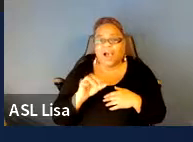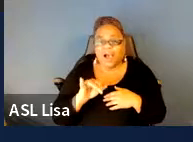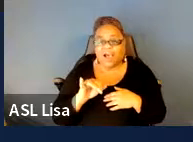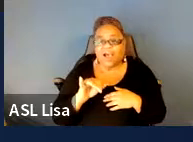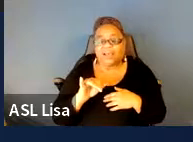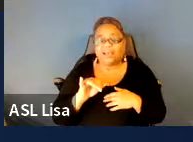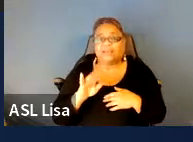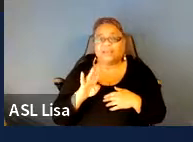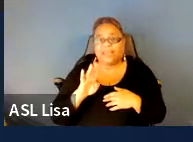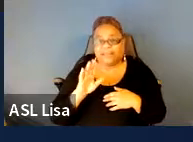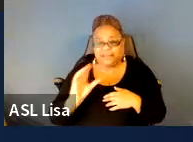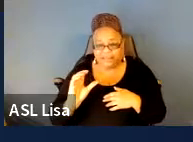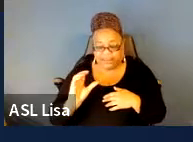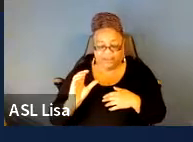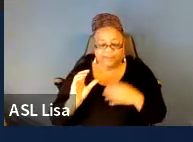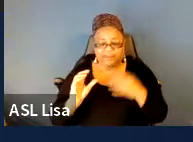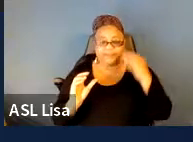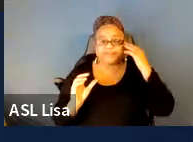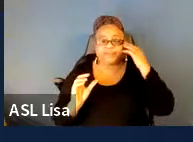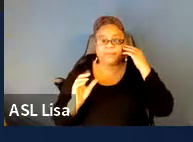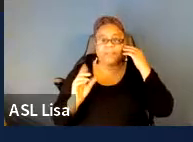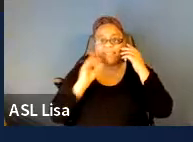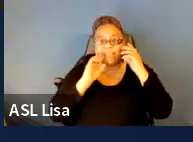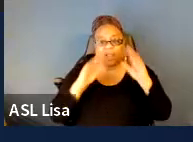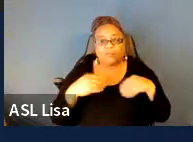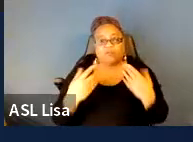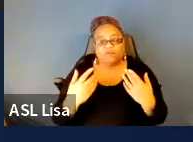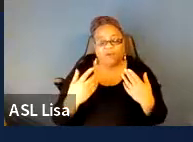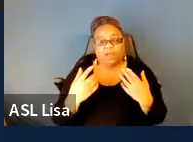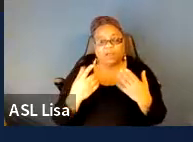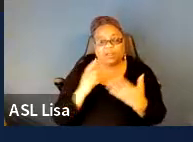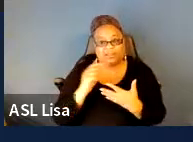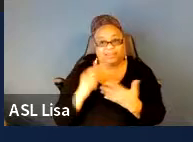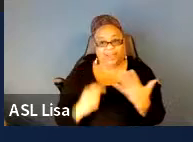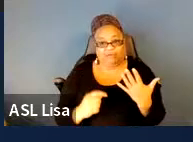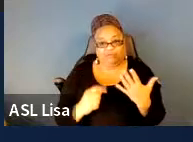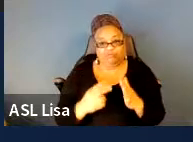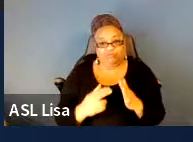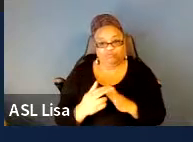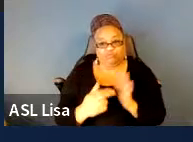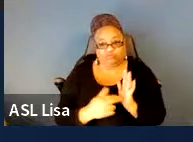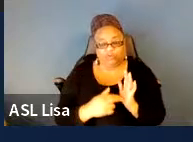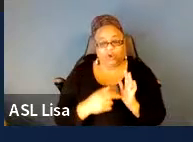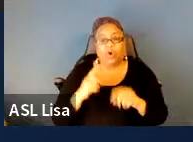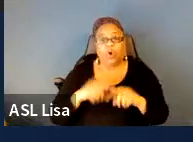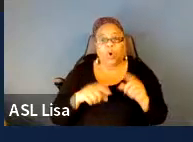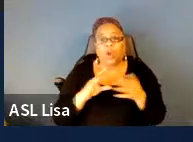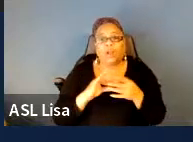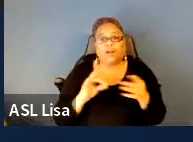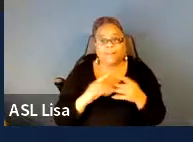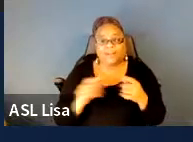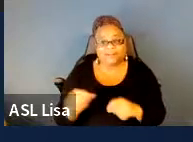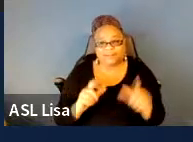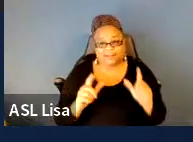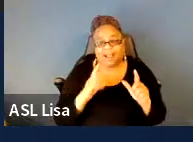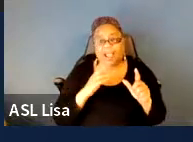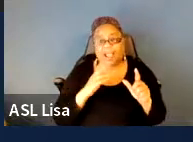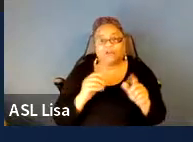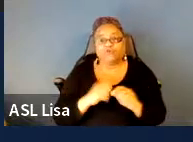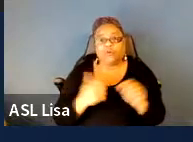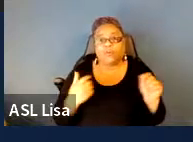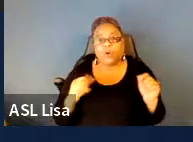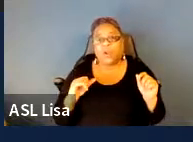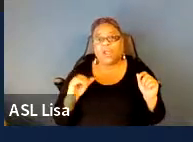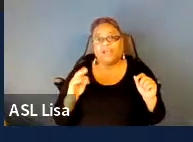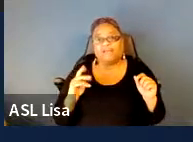provide specifications on variable message signs and remote infrared audible signs. You'd